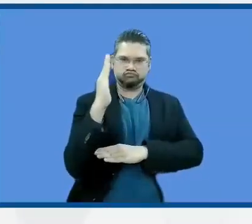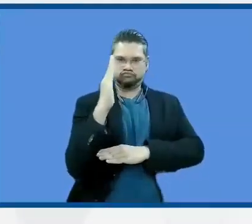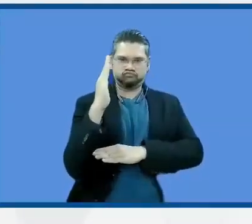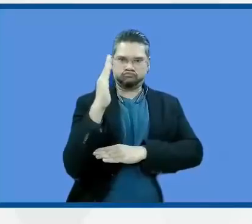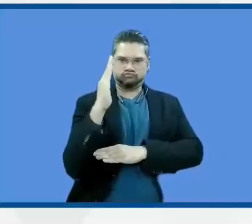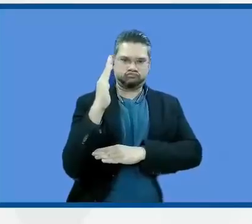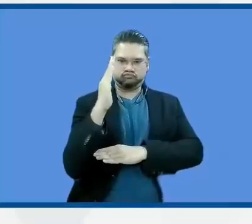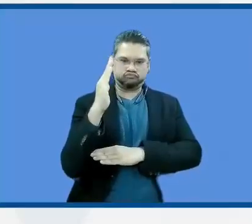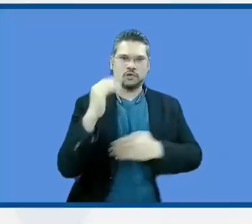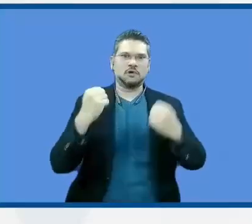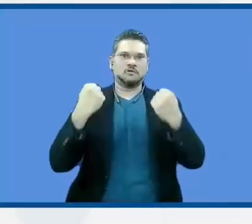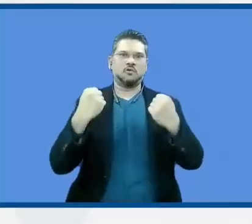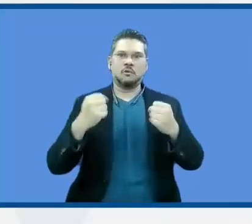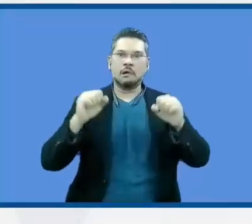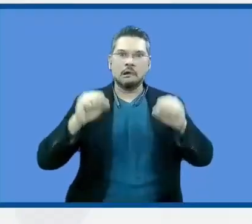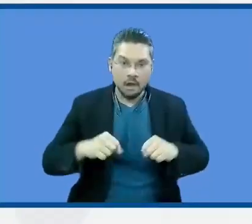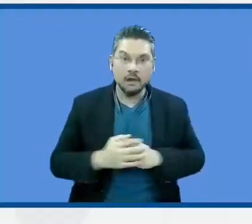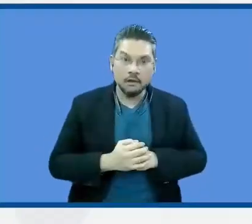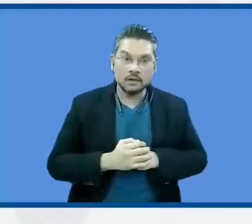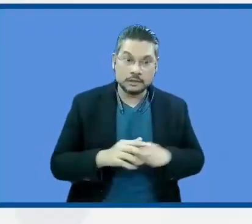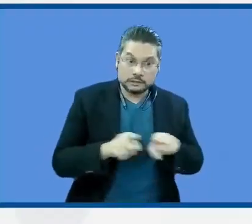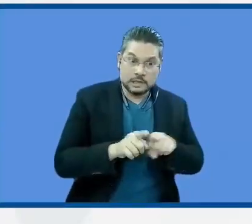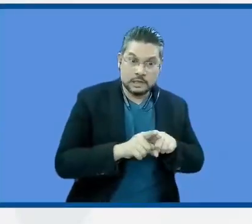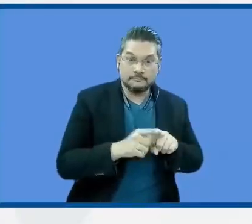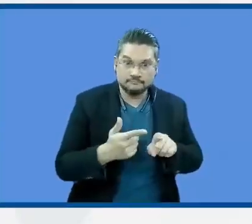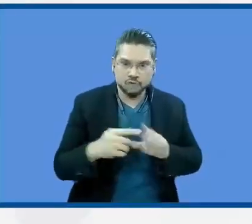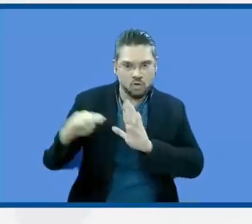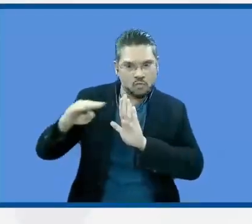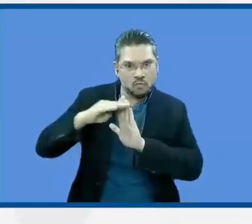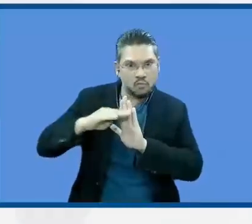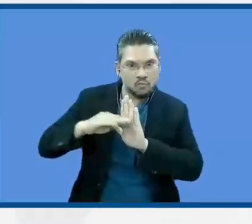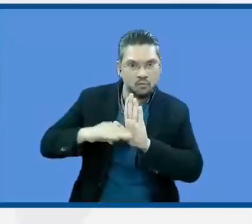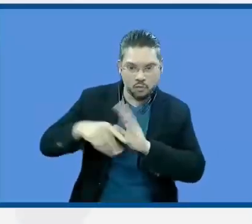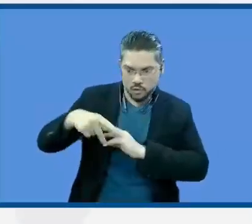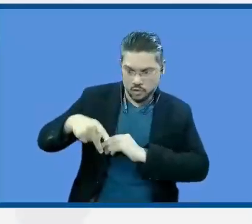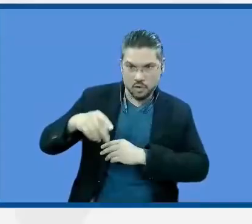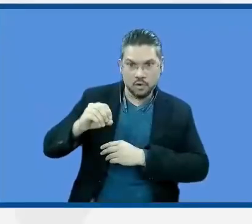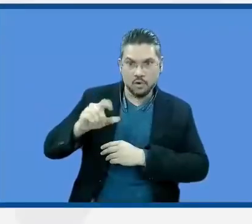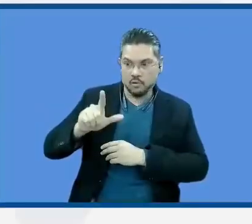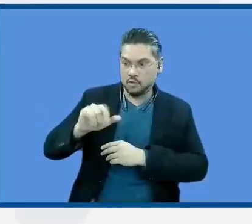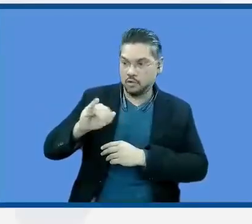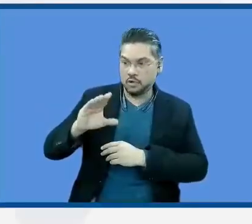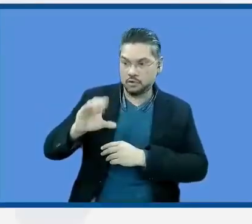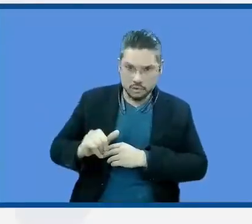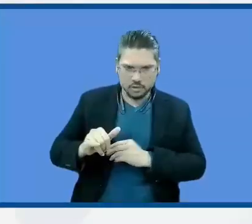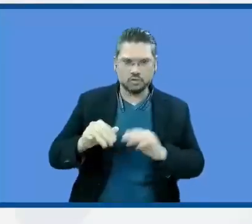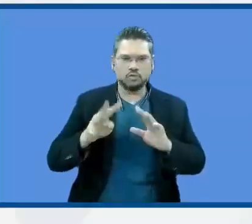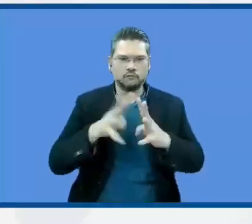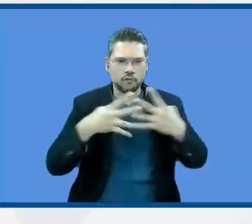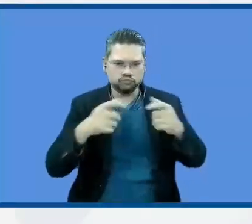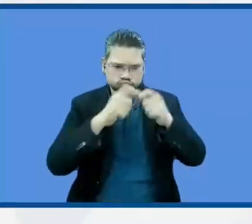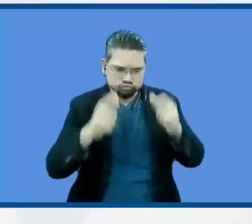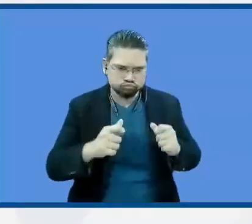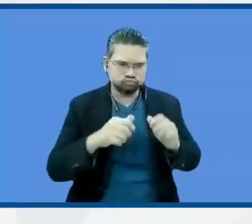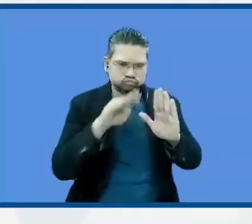policy frameworks that ensure this implementation. Another example, we